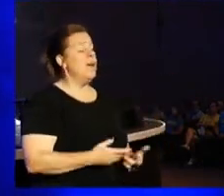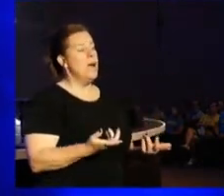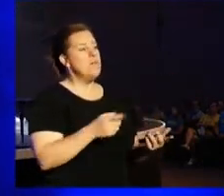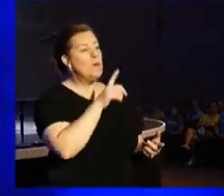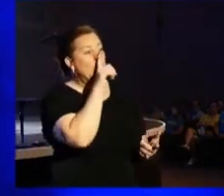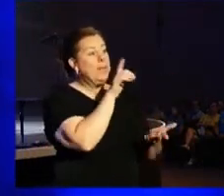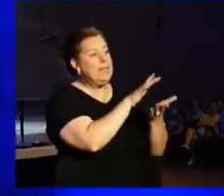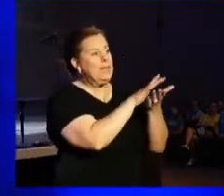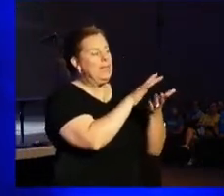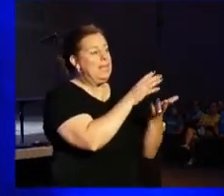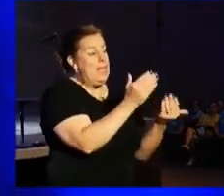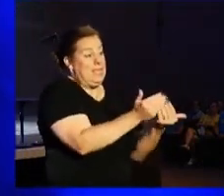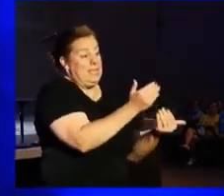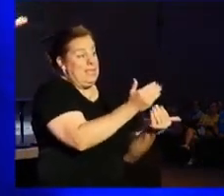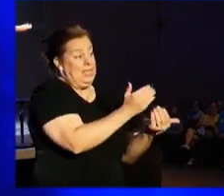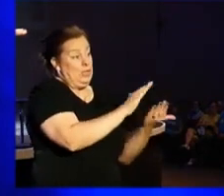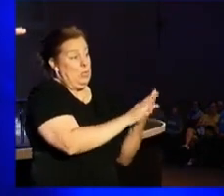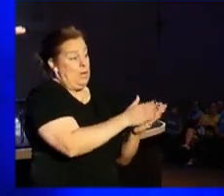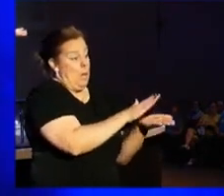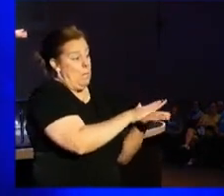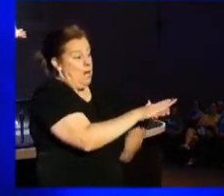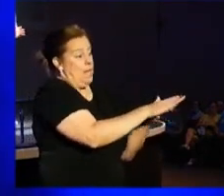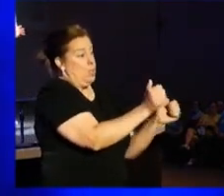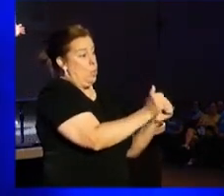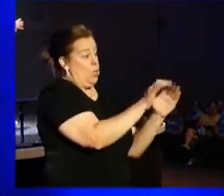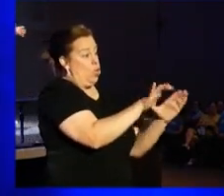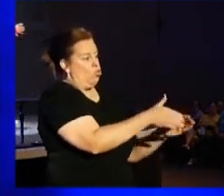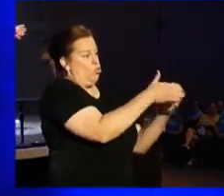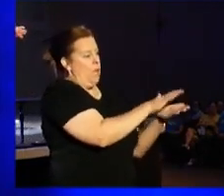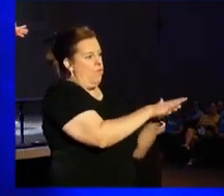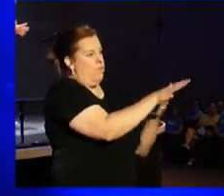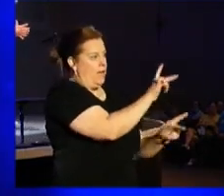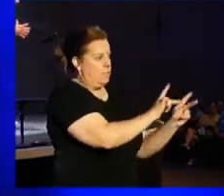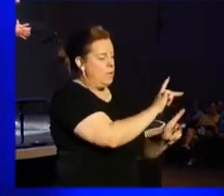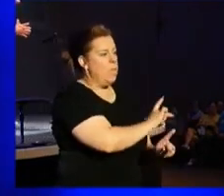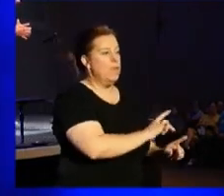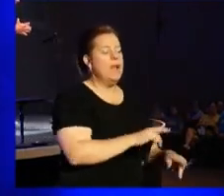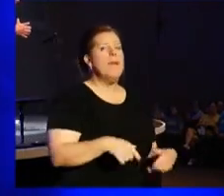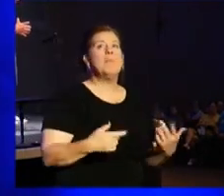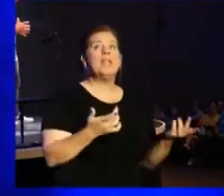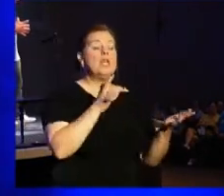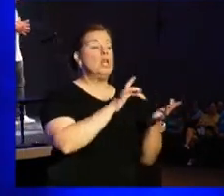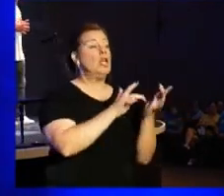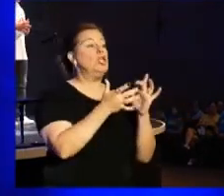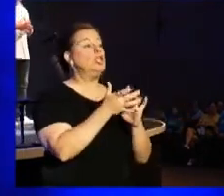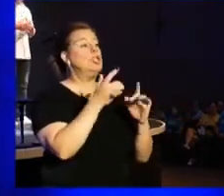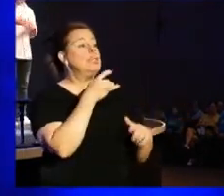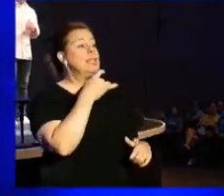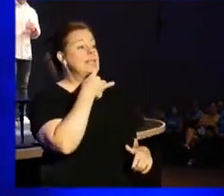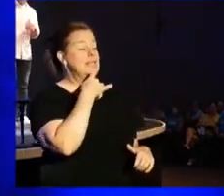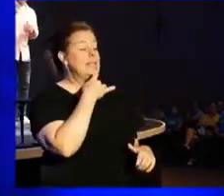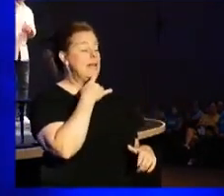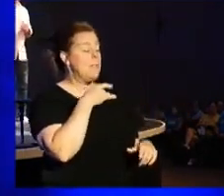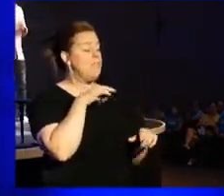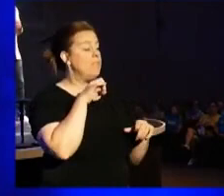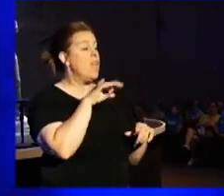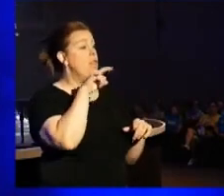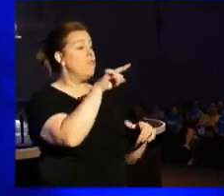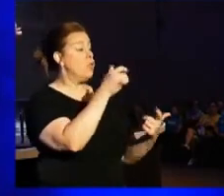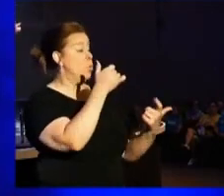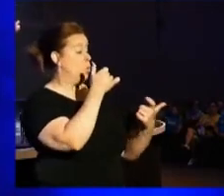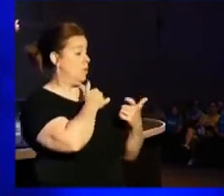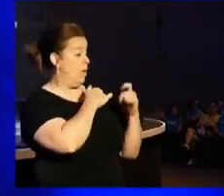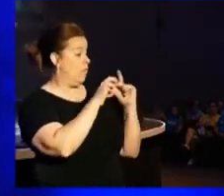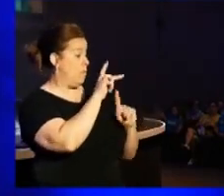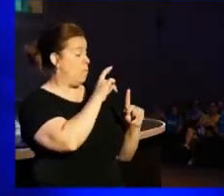people. I'm not blowing your minds with this one, but Jesus said it himself in the Gospel of Luke. He said, if you love those who love